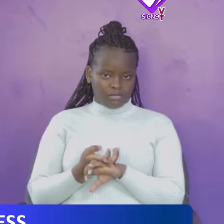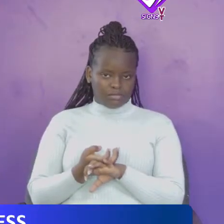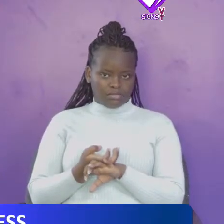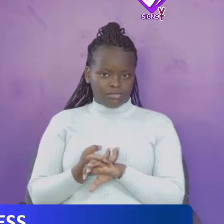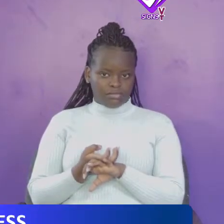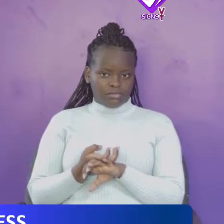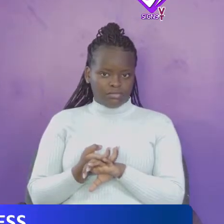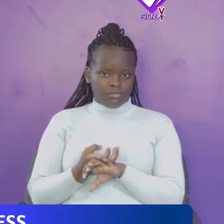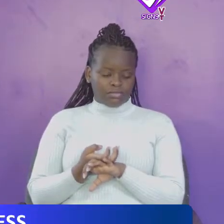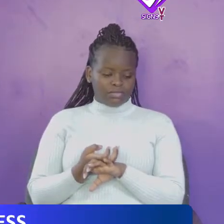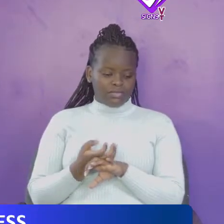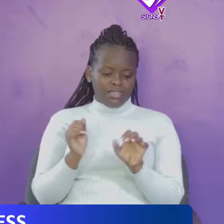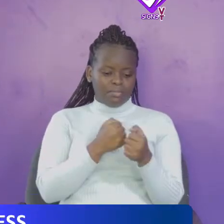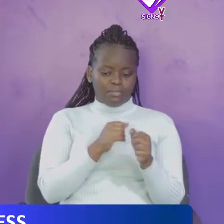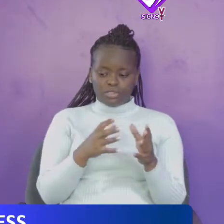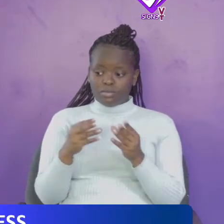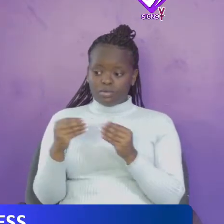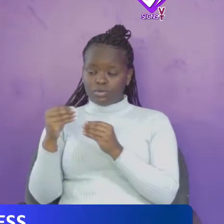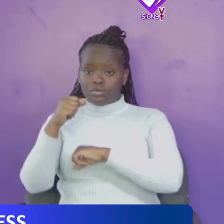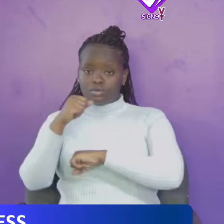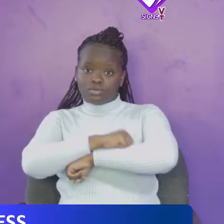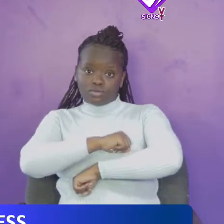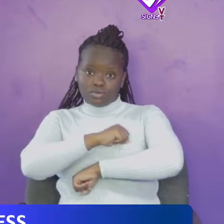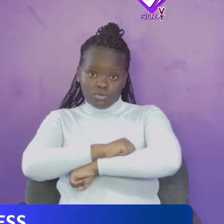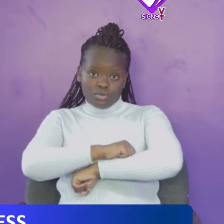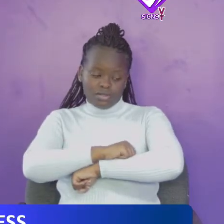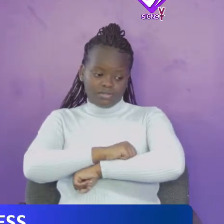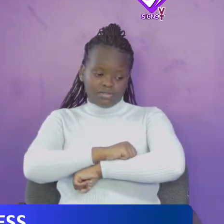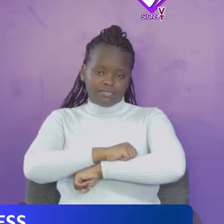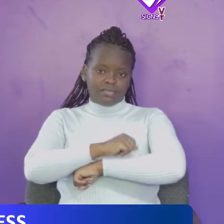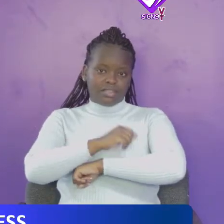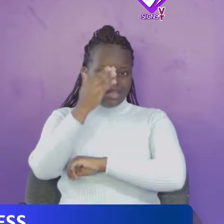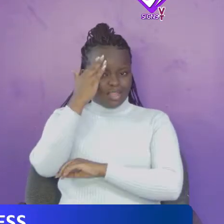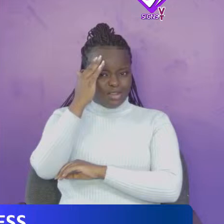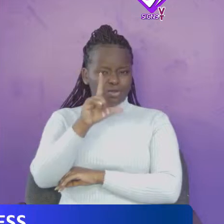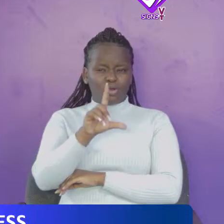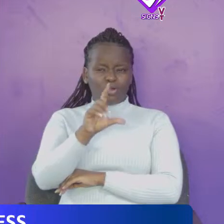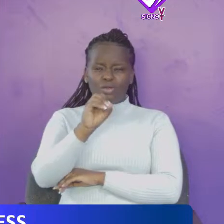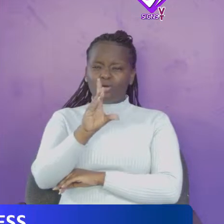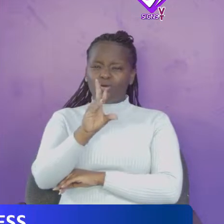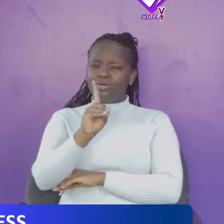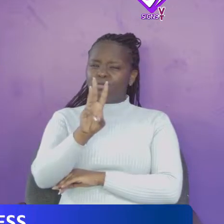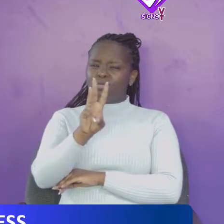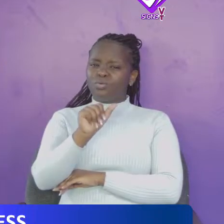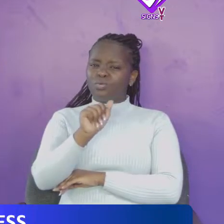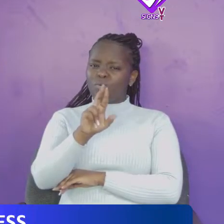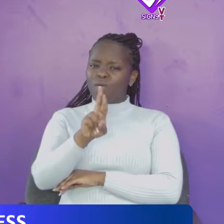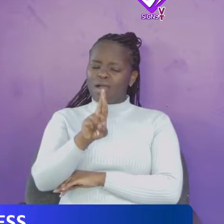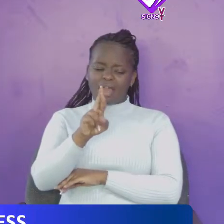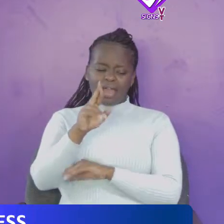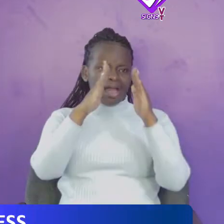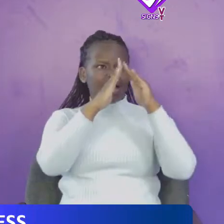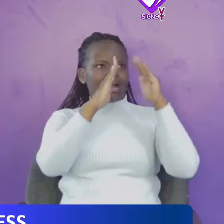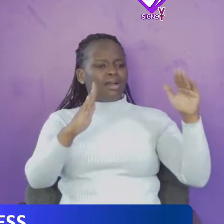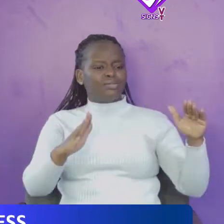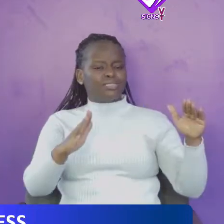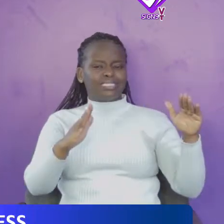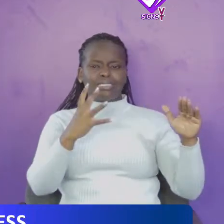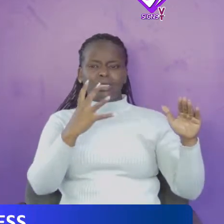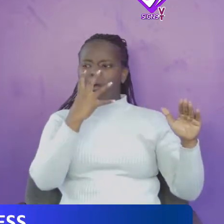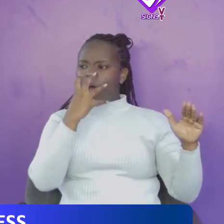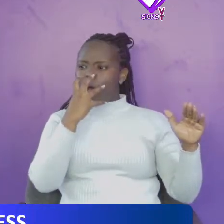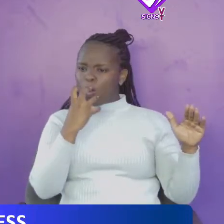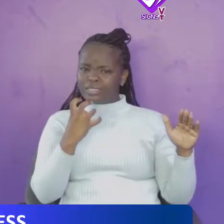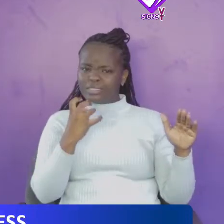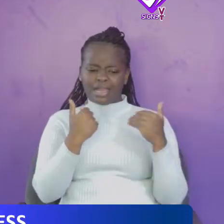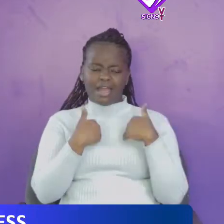Analemewa kwenda shule. And you know that the Lodwar area vile kunakaa. Yeah. Even their houses are, there's a